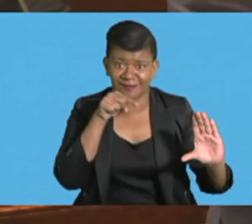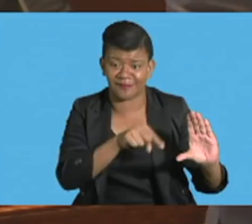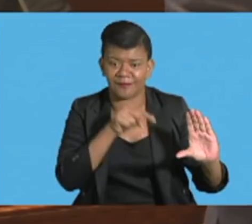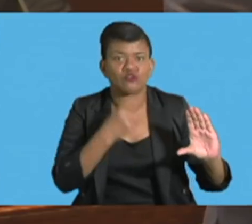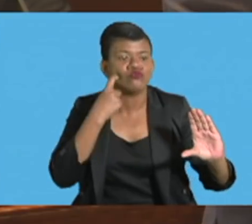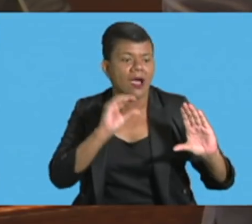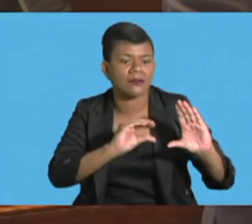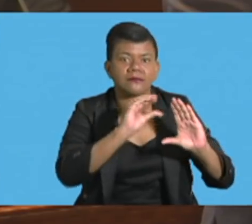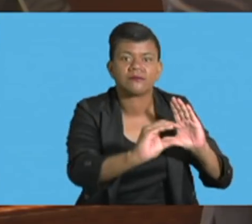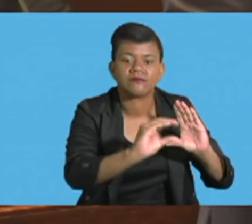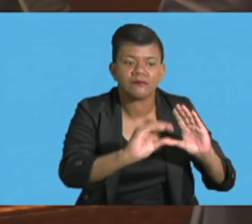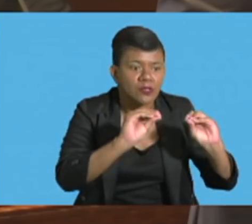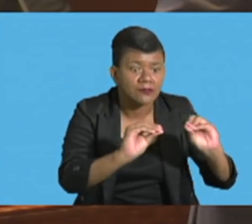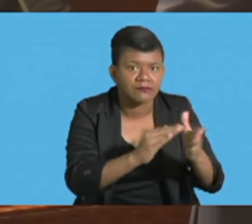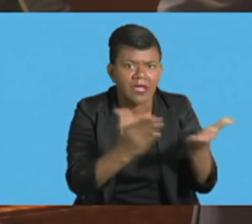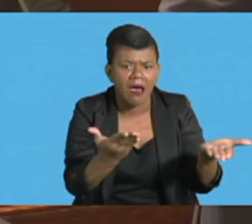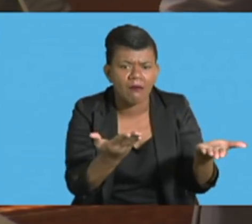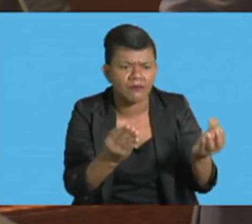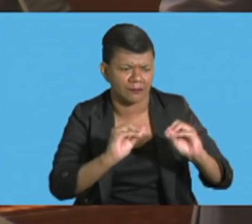fish.